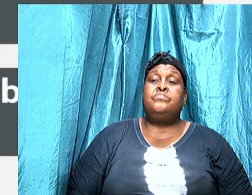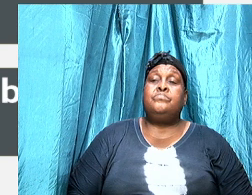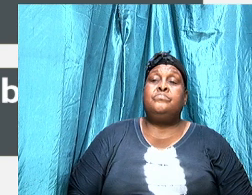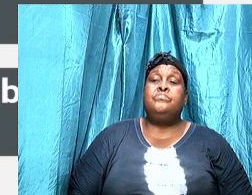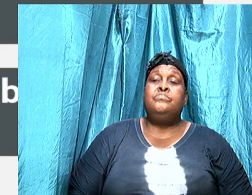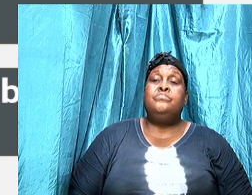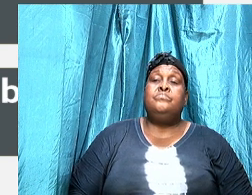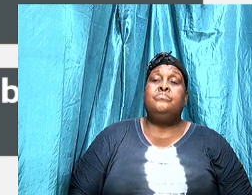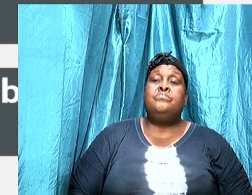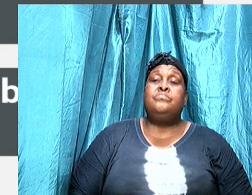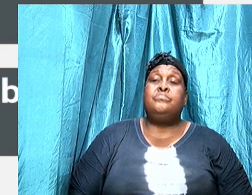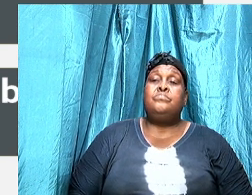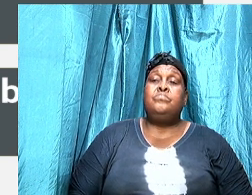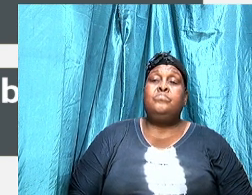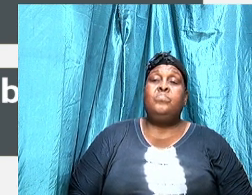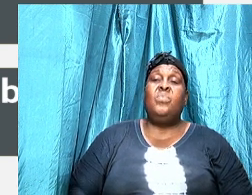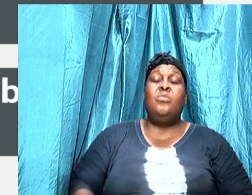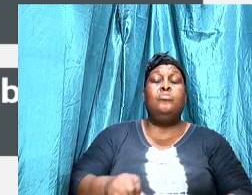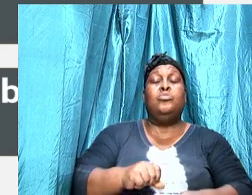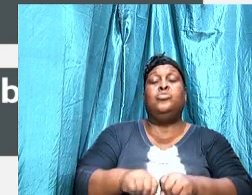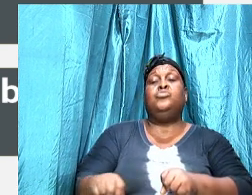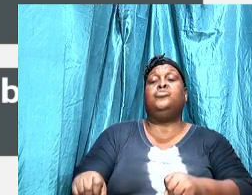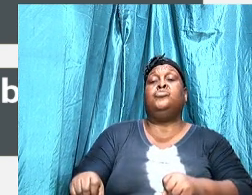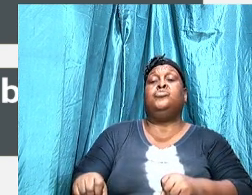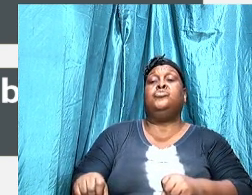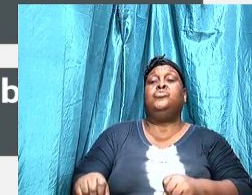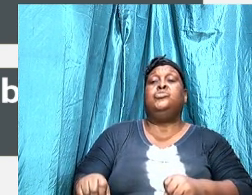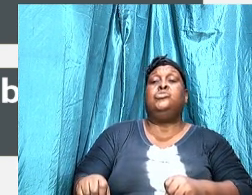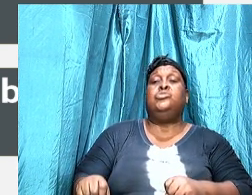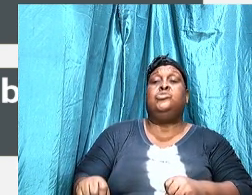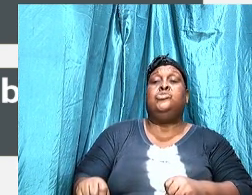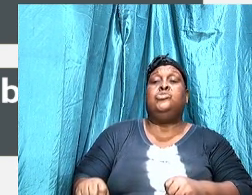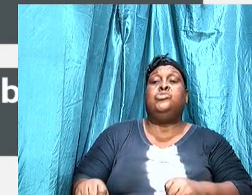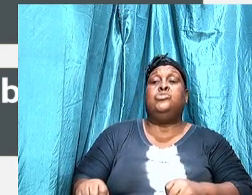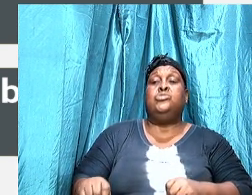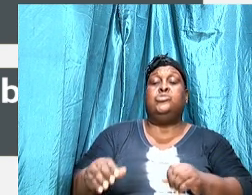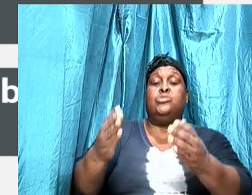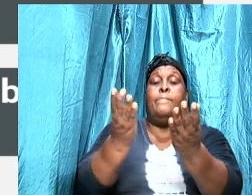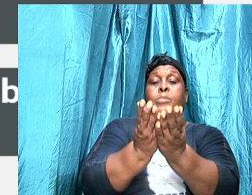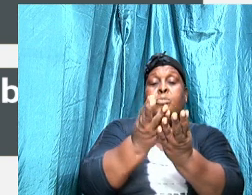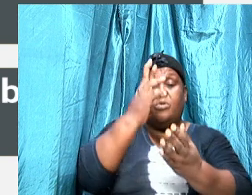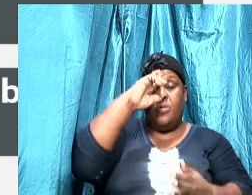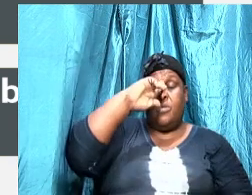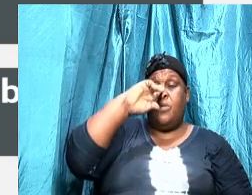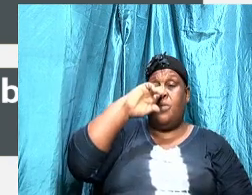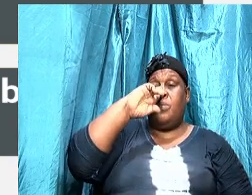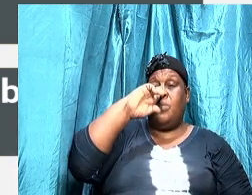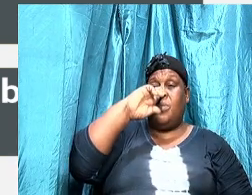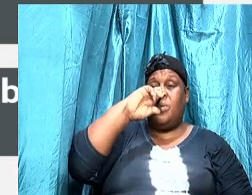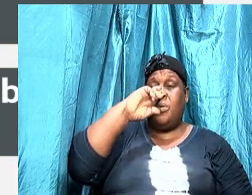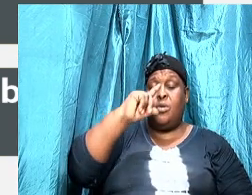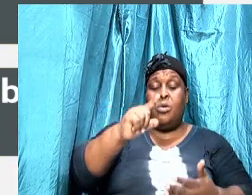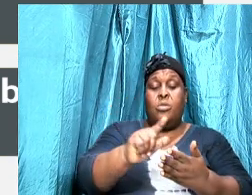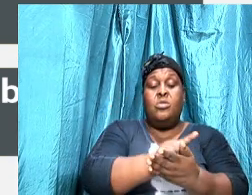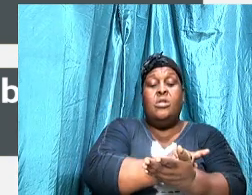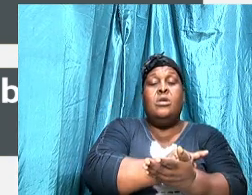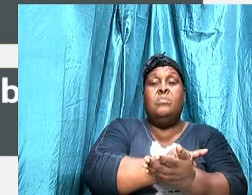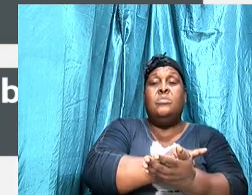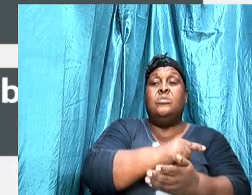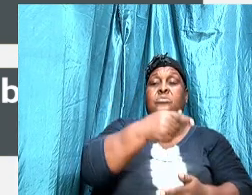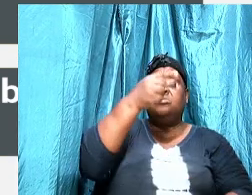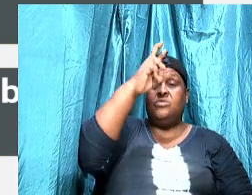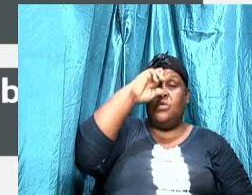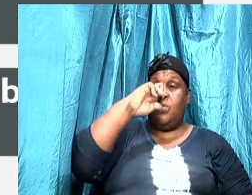And so, incidentally, the book of Romans, or the letter to the Roman